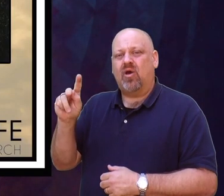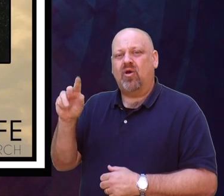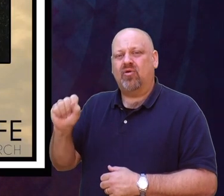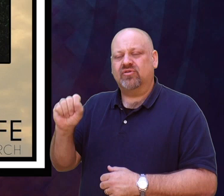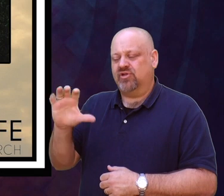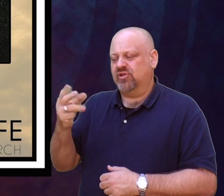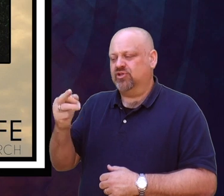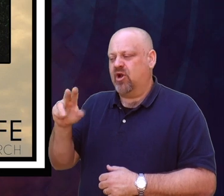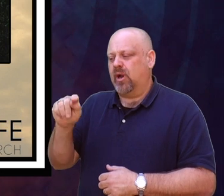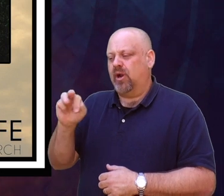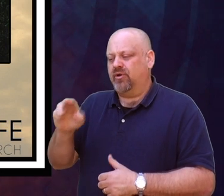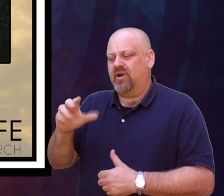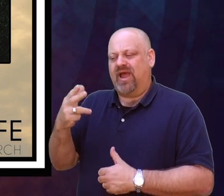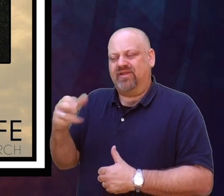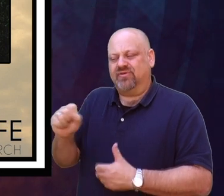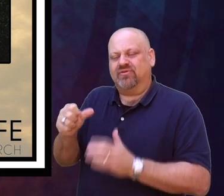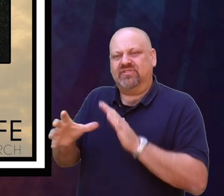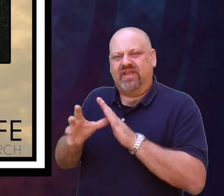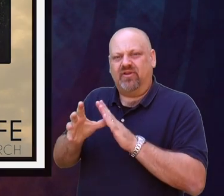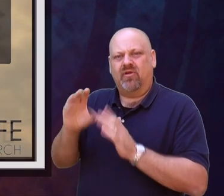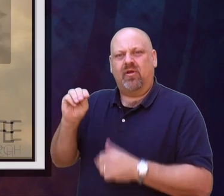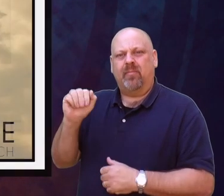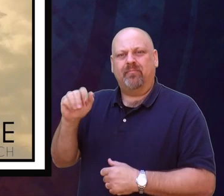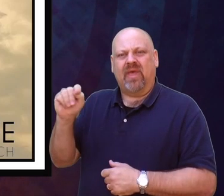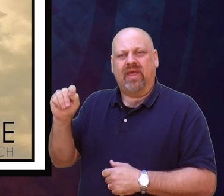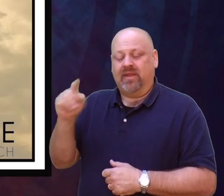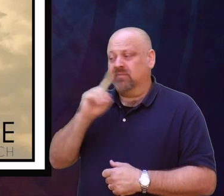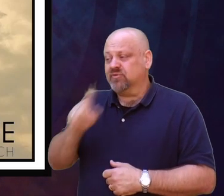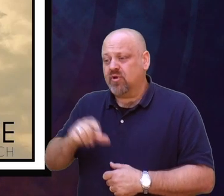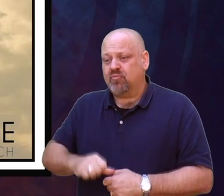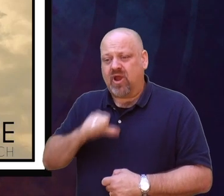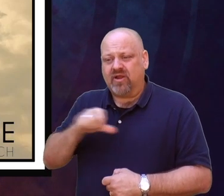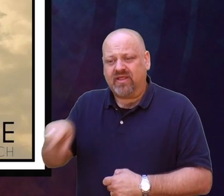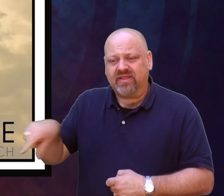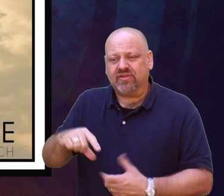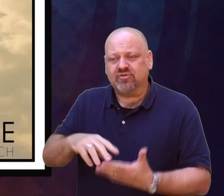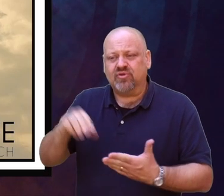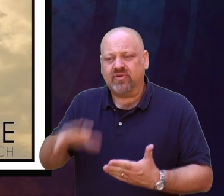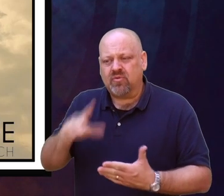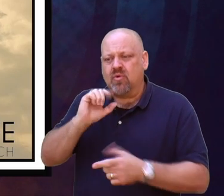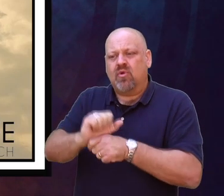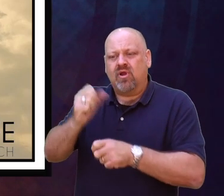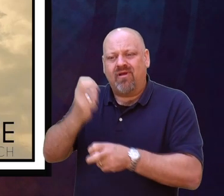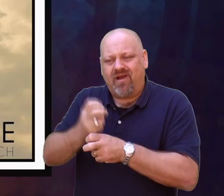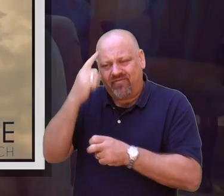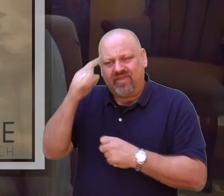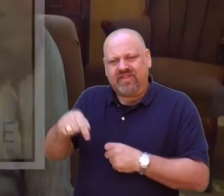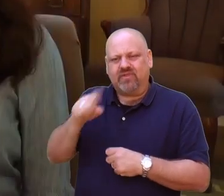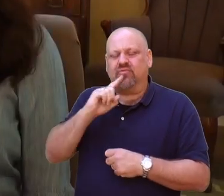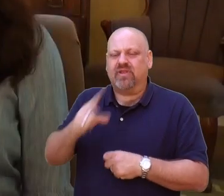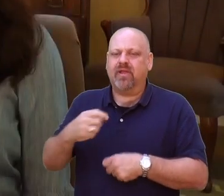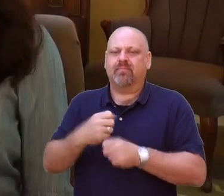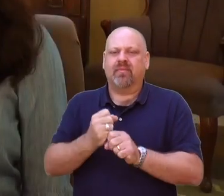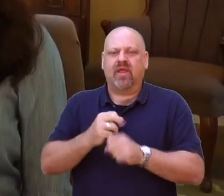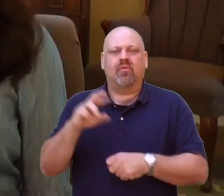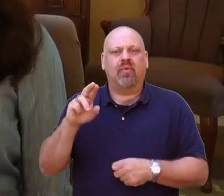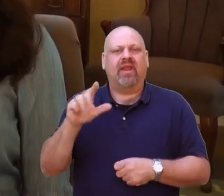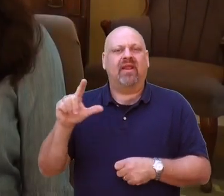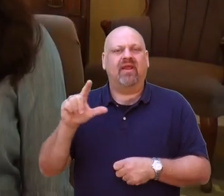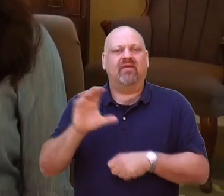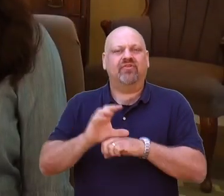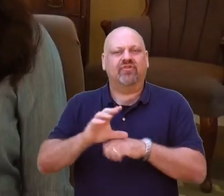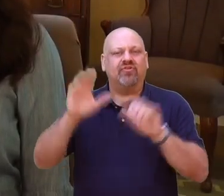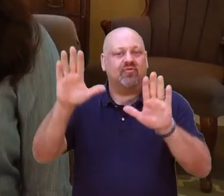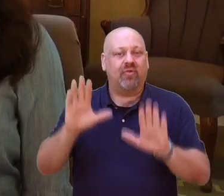and Miriam. And congratulations to Vista Oaks Charter School senior Matt. I am so proud of